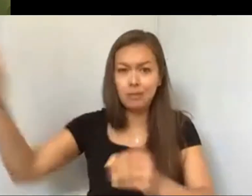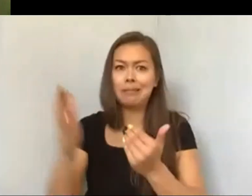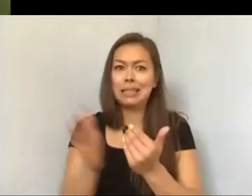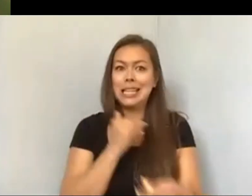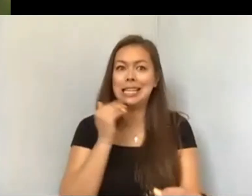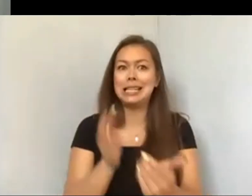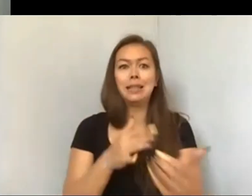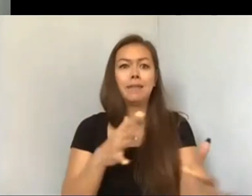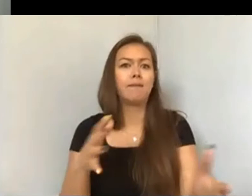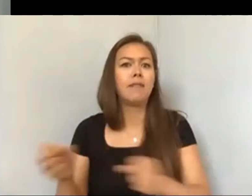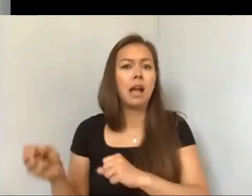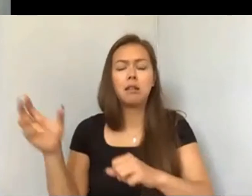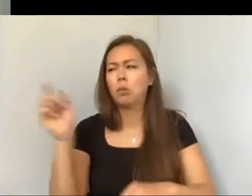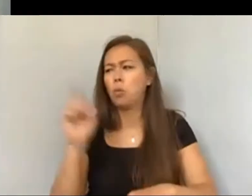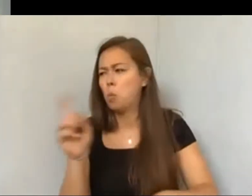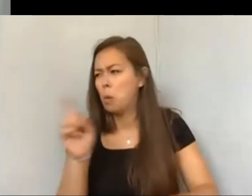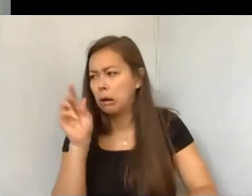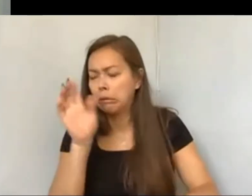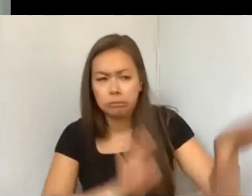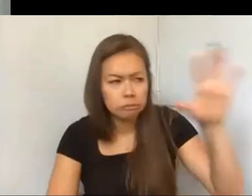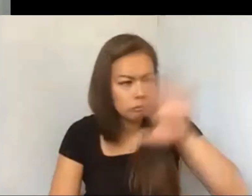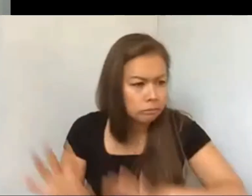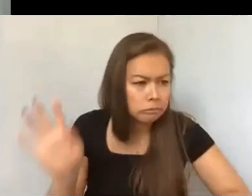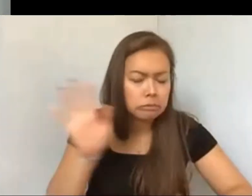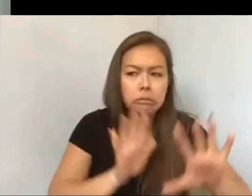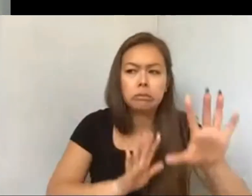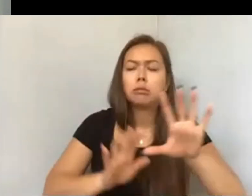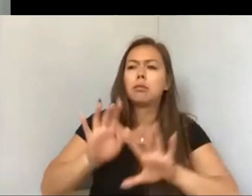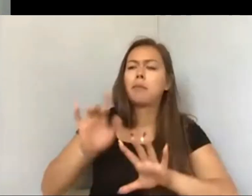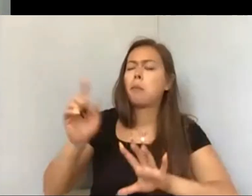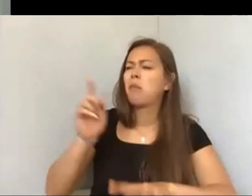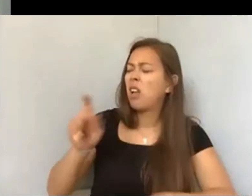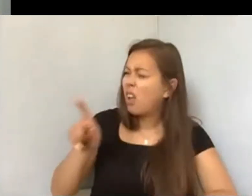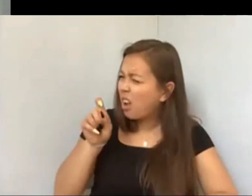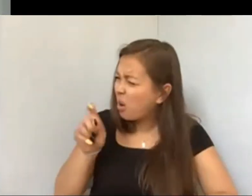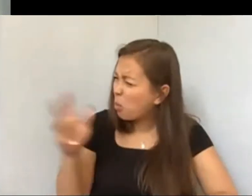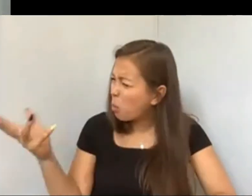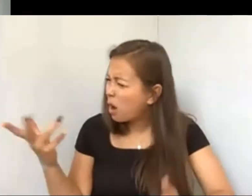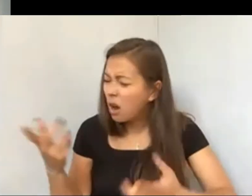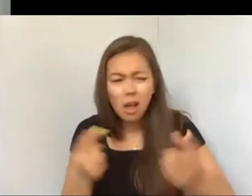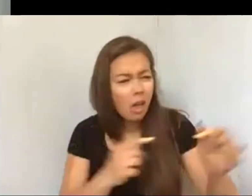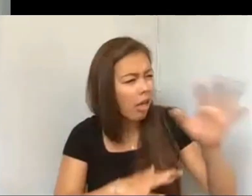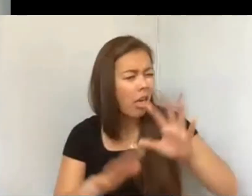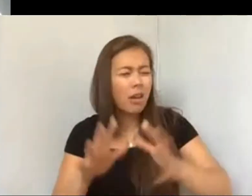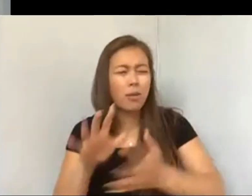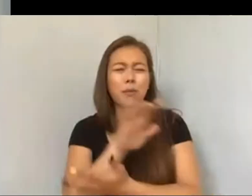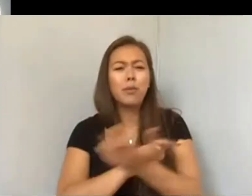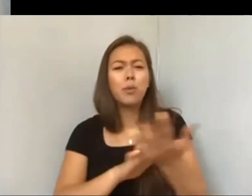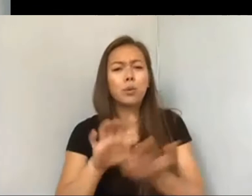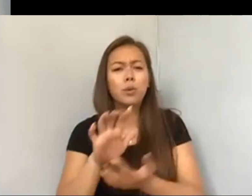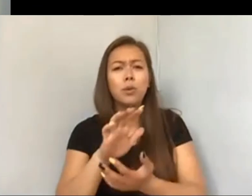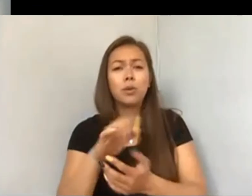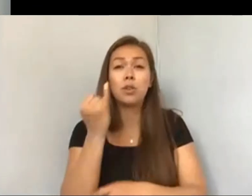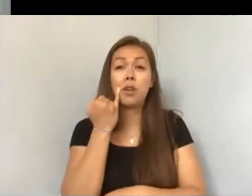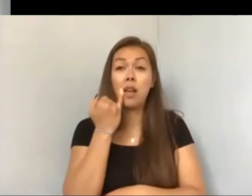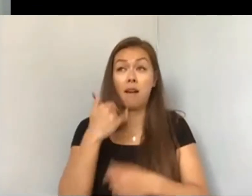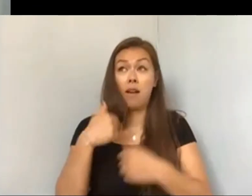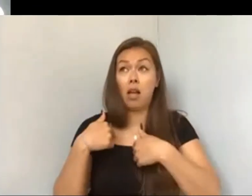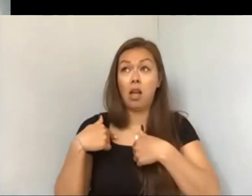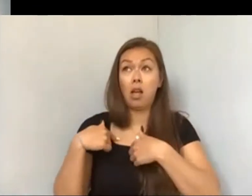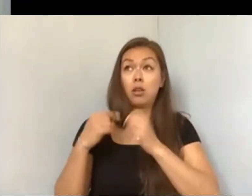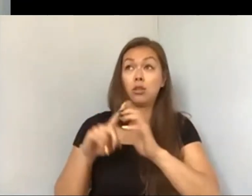questioning things. So like if I could start something from the ground up, I would be planning for my